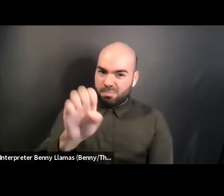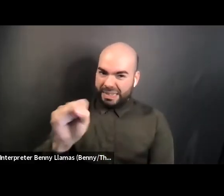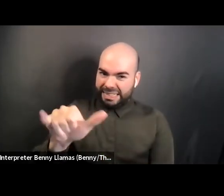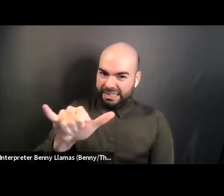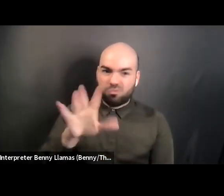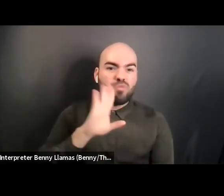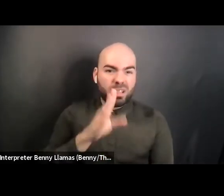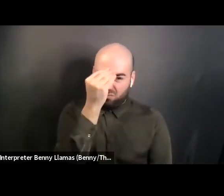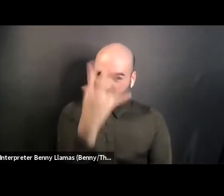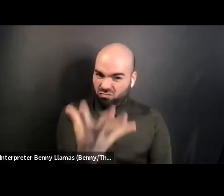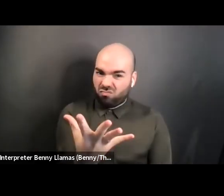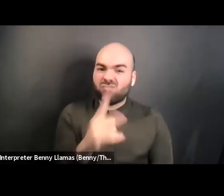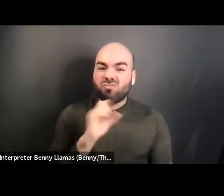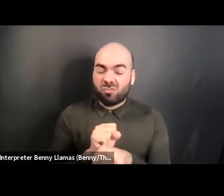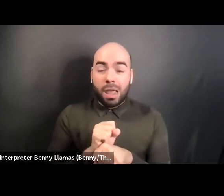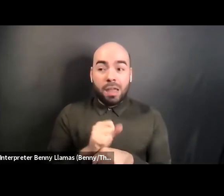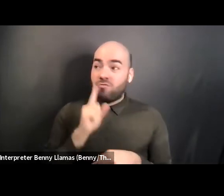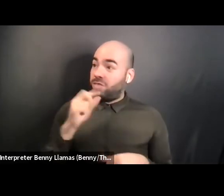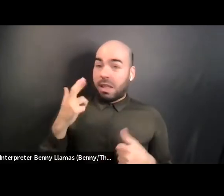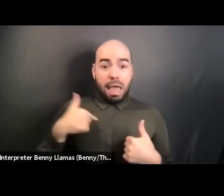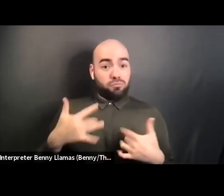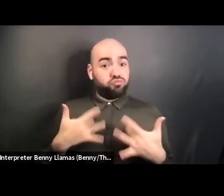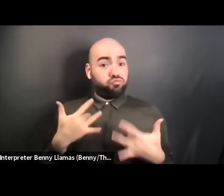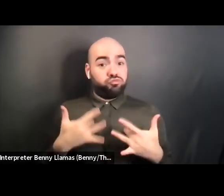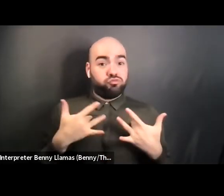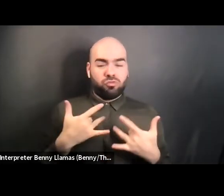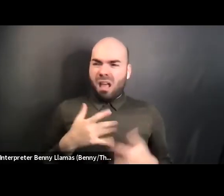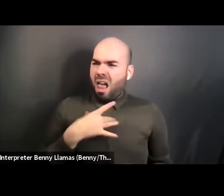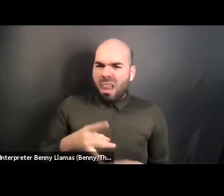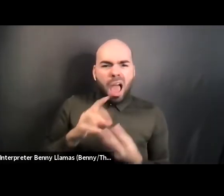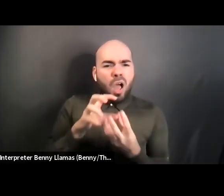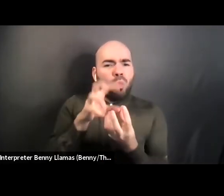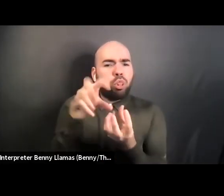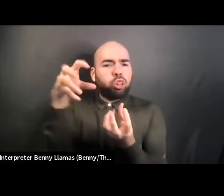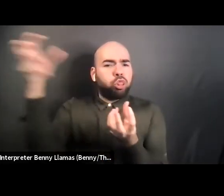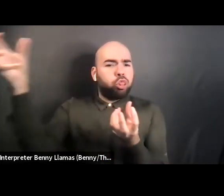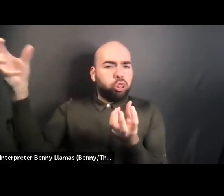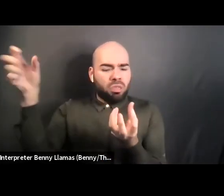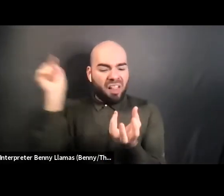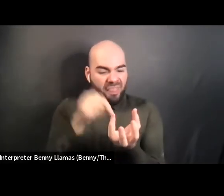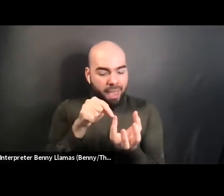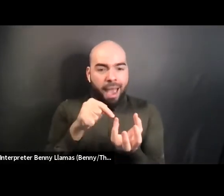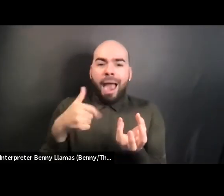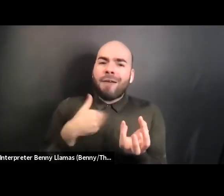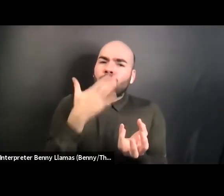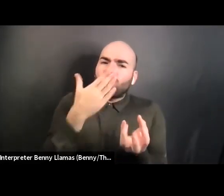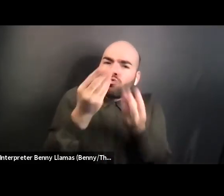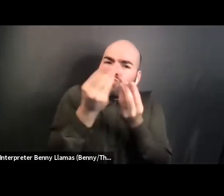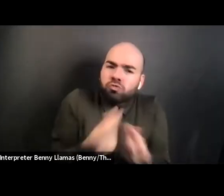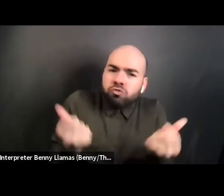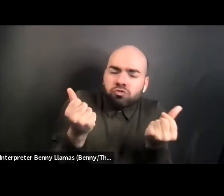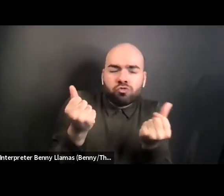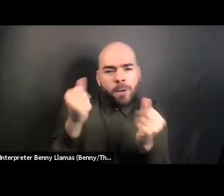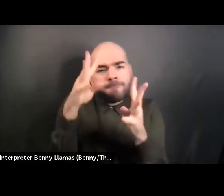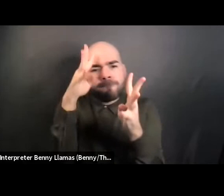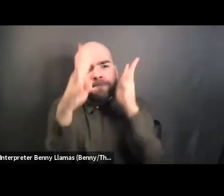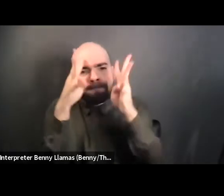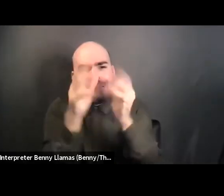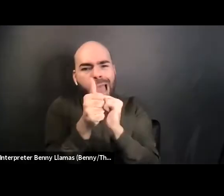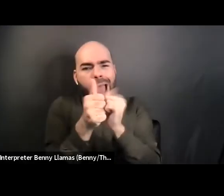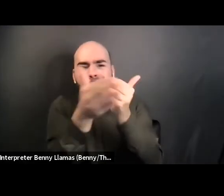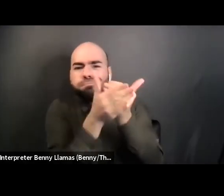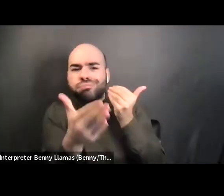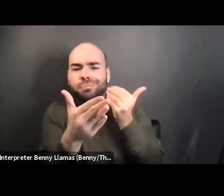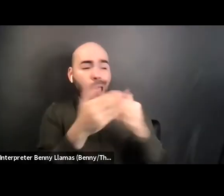much joy. Because in mess, I believe we find solutions, avenues, imaginings, and ways forward. To